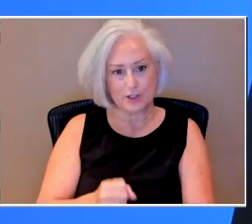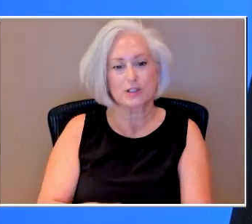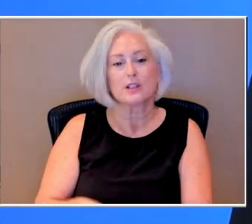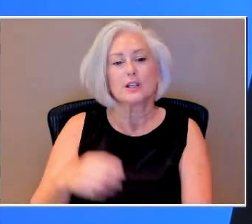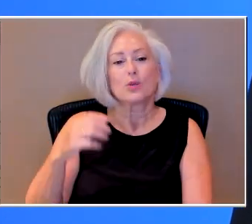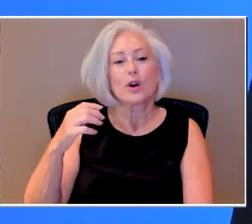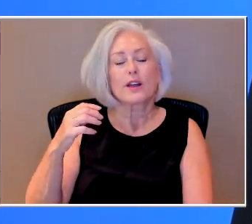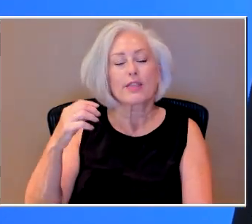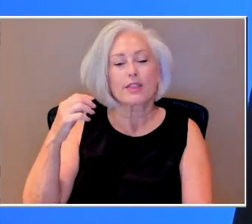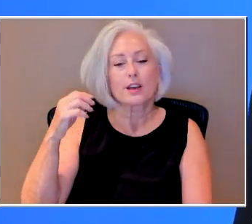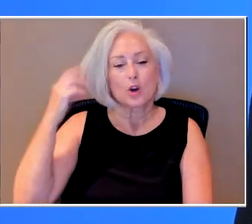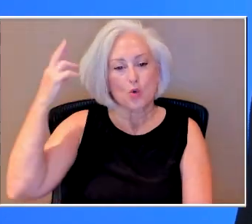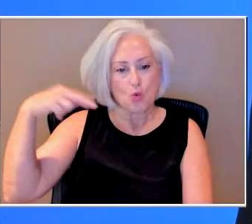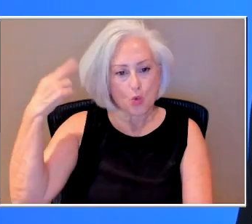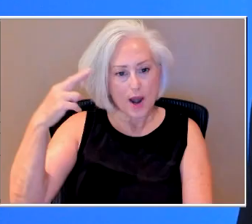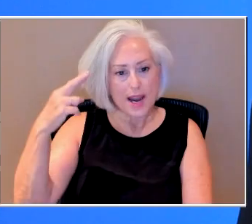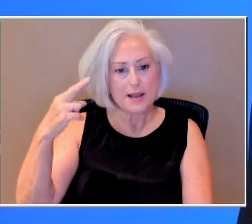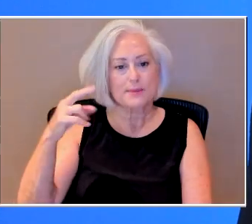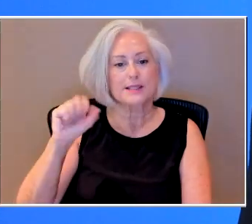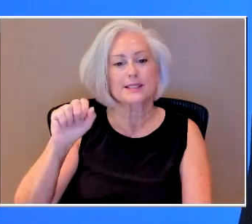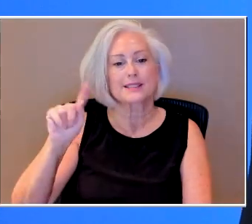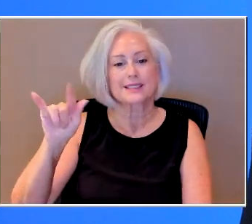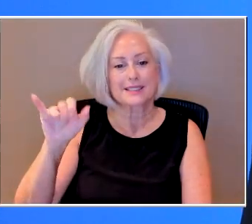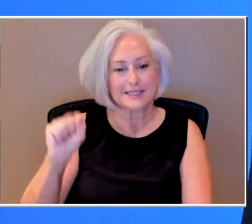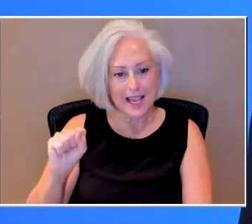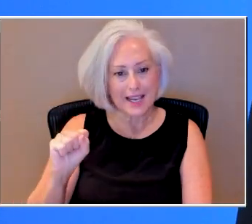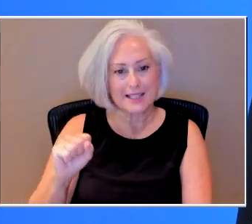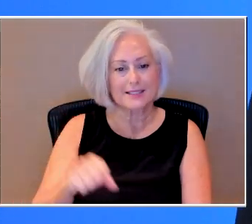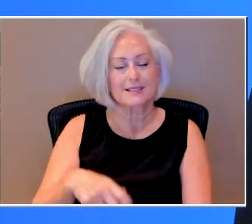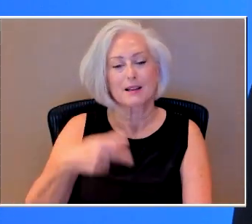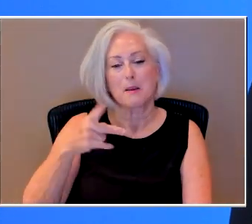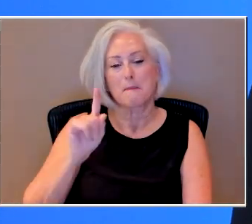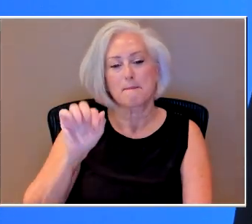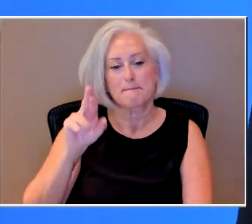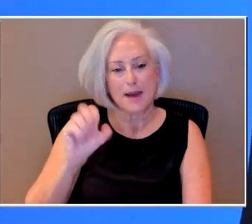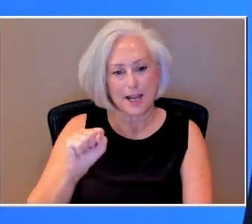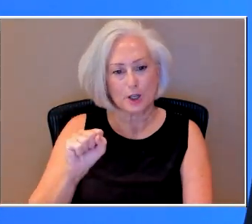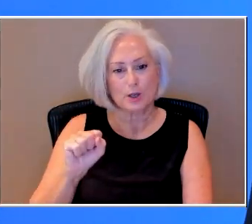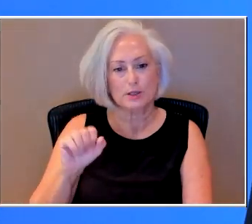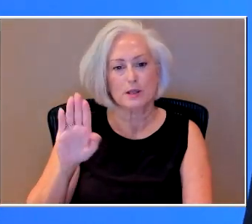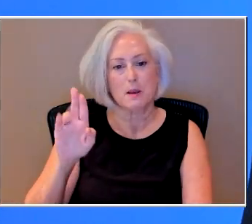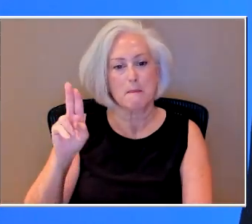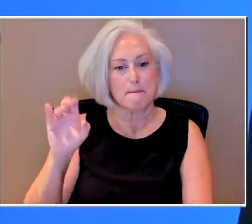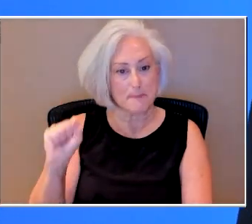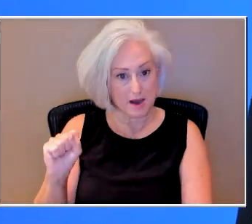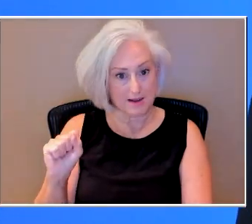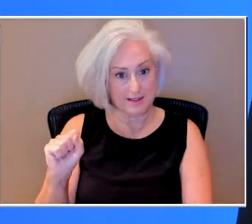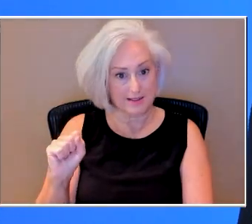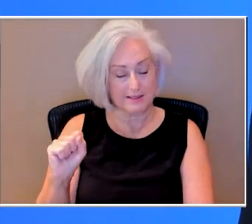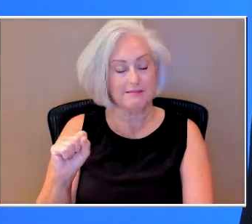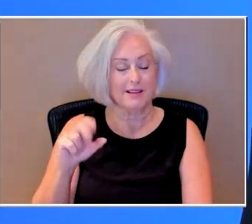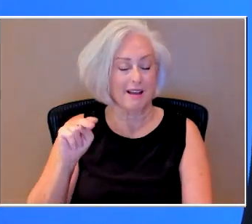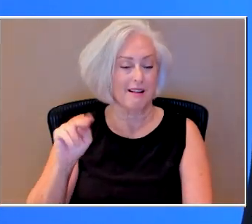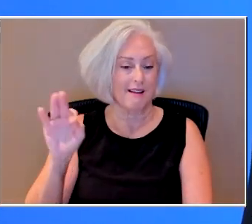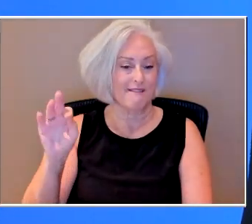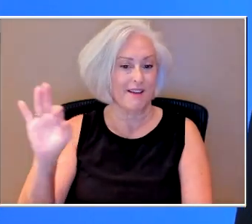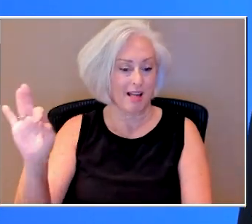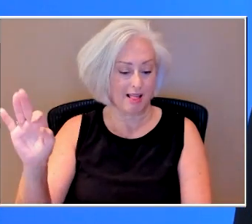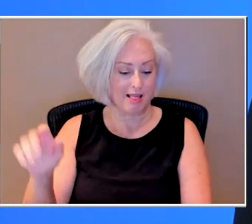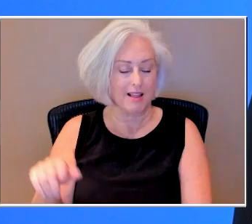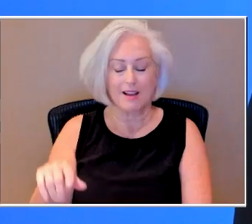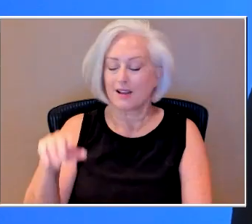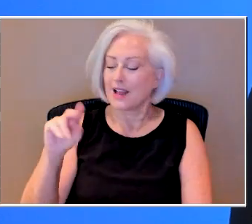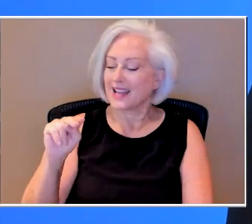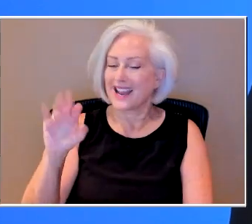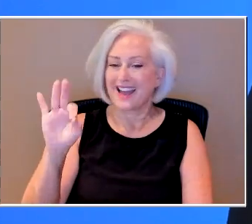Buccaneers. And what my career and what inspired me to get into strength conditioning was the fact that I